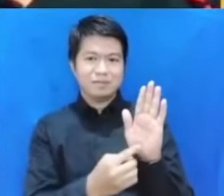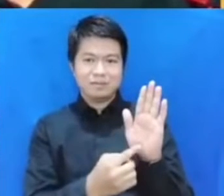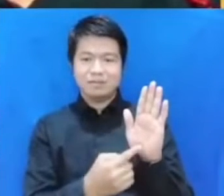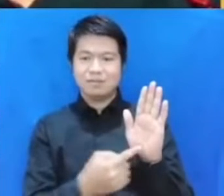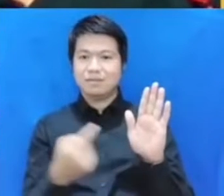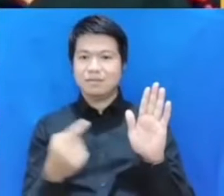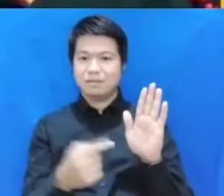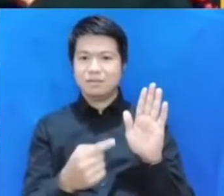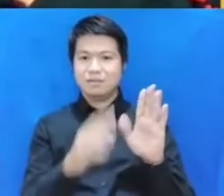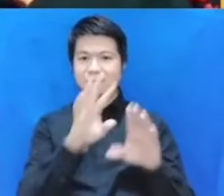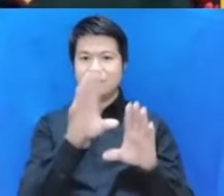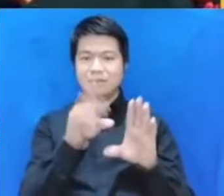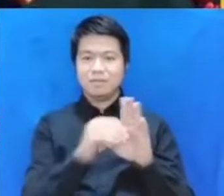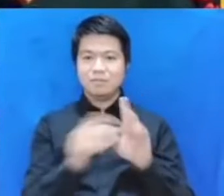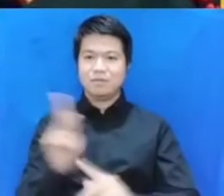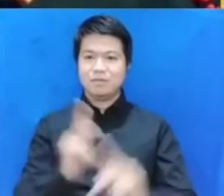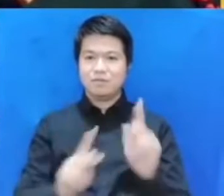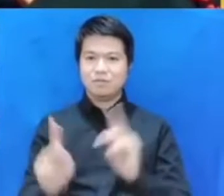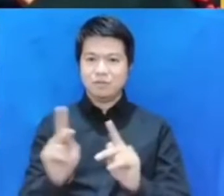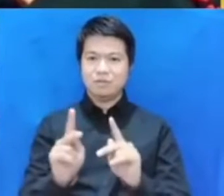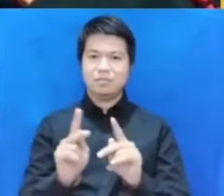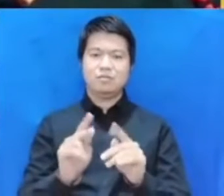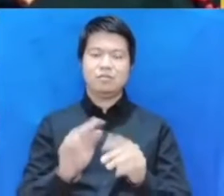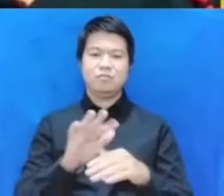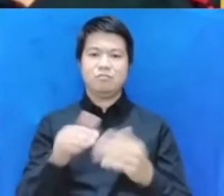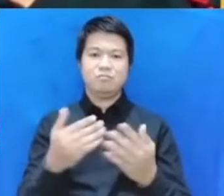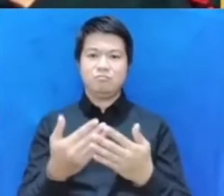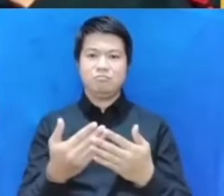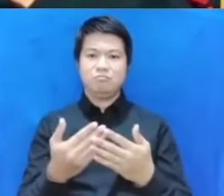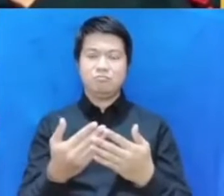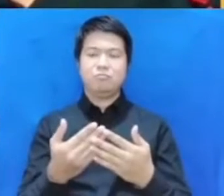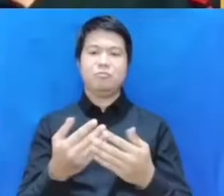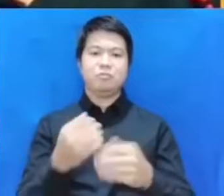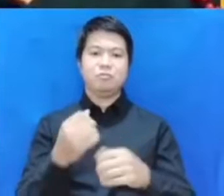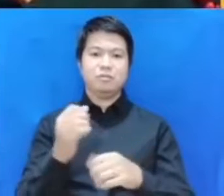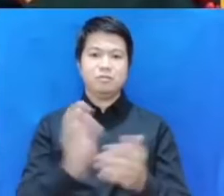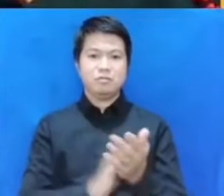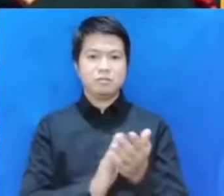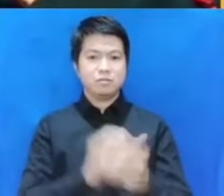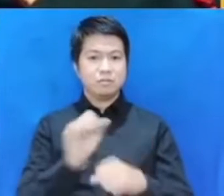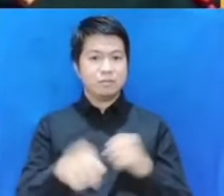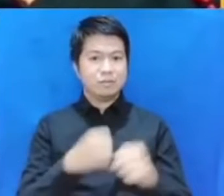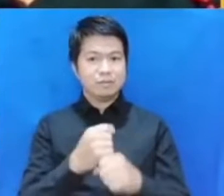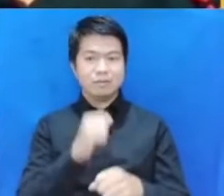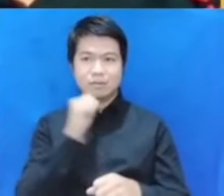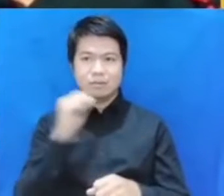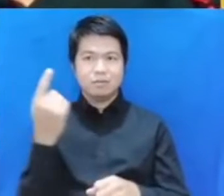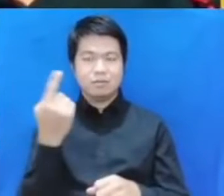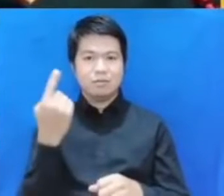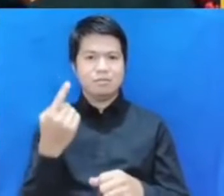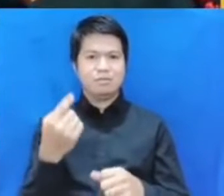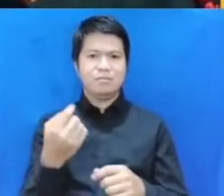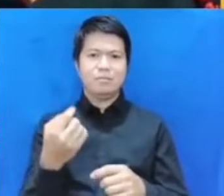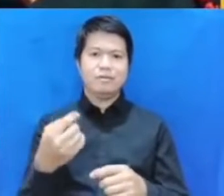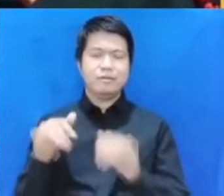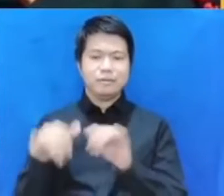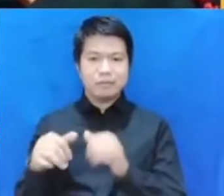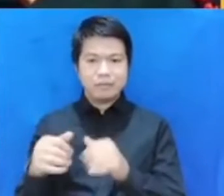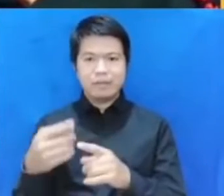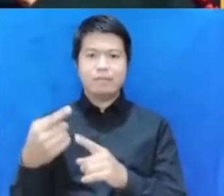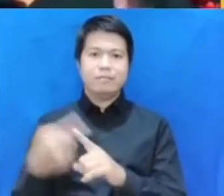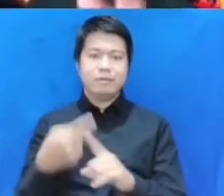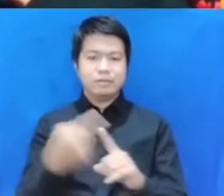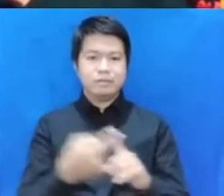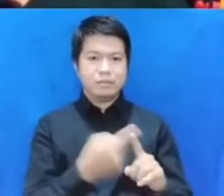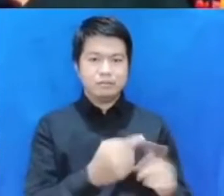the entire school year and not just the remaining months of the school year. So hindi